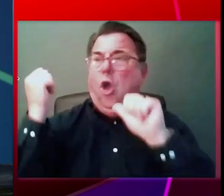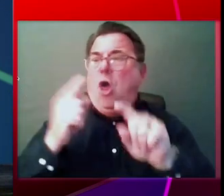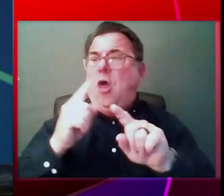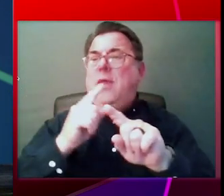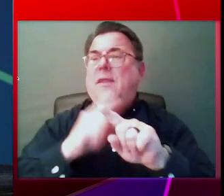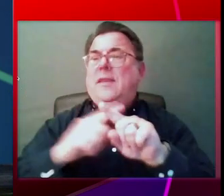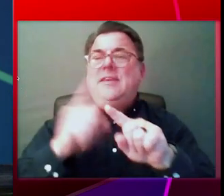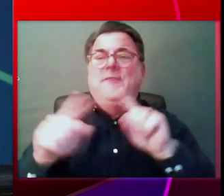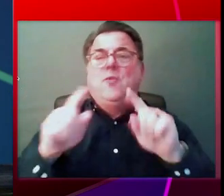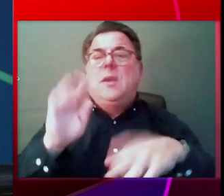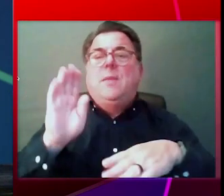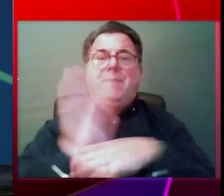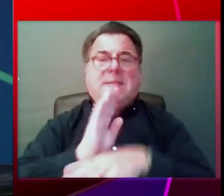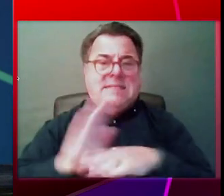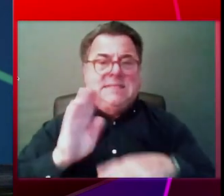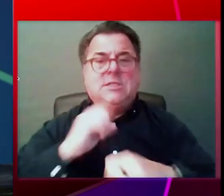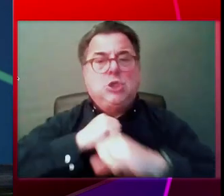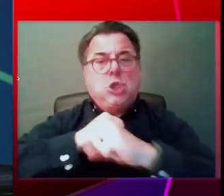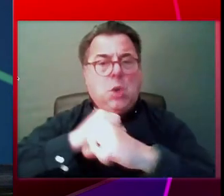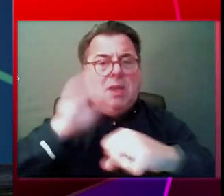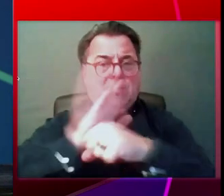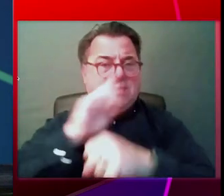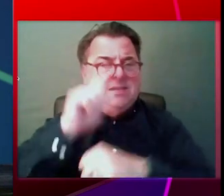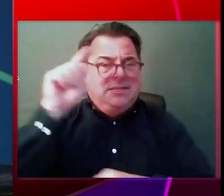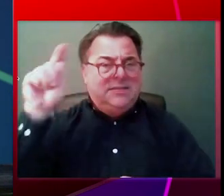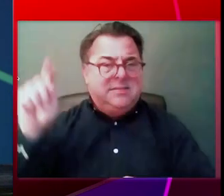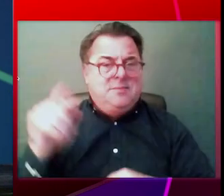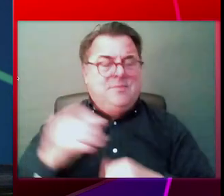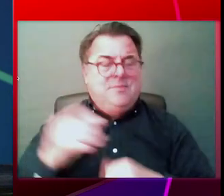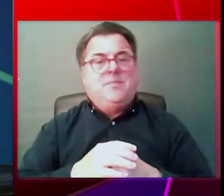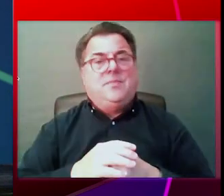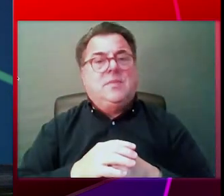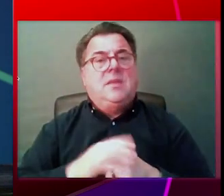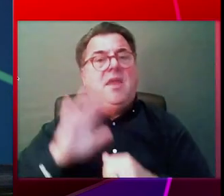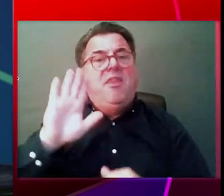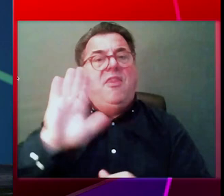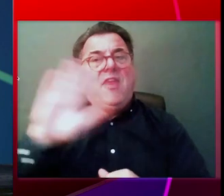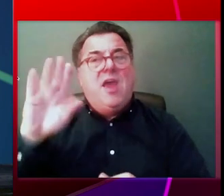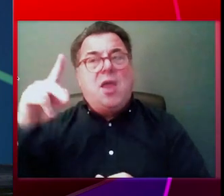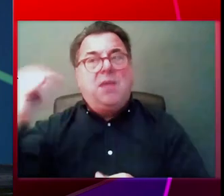commercial enterprise security vendor out there. What we want to do are bring their APIs